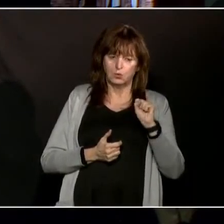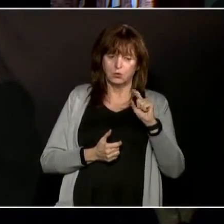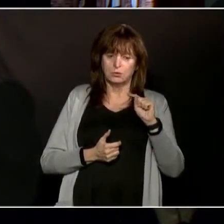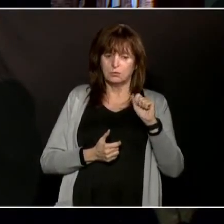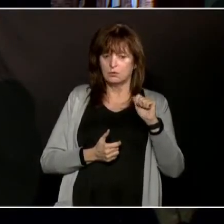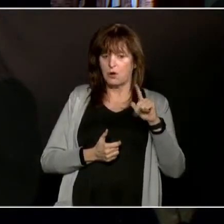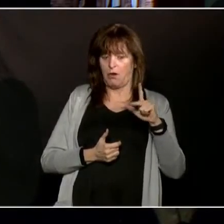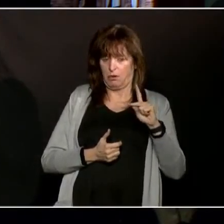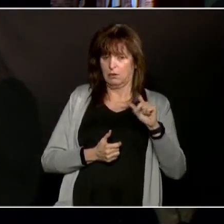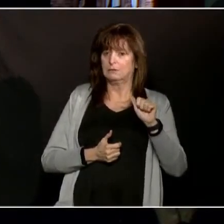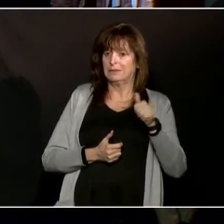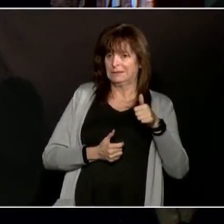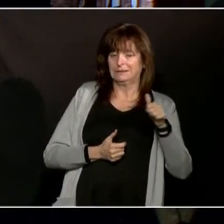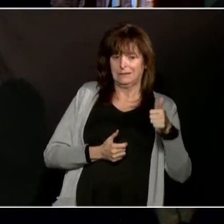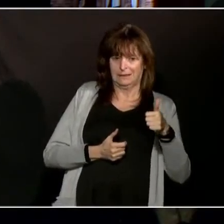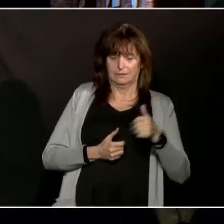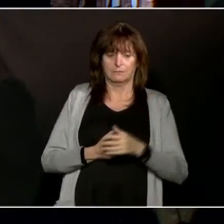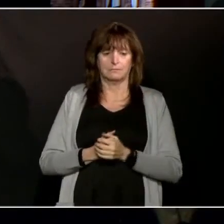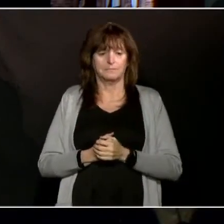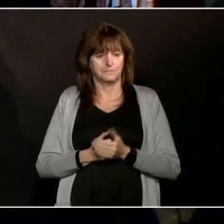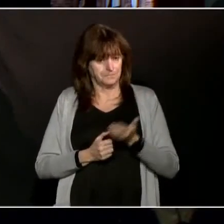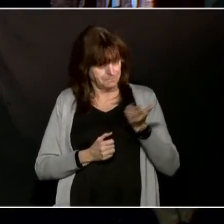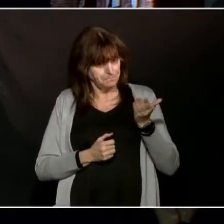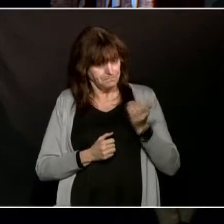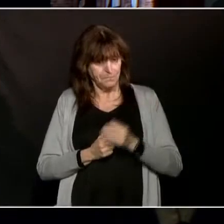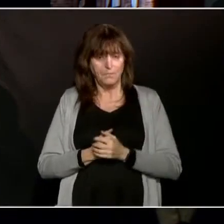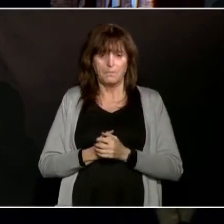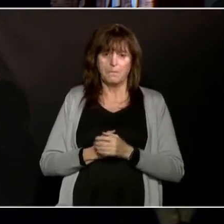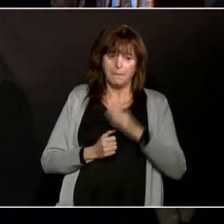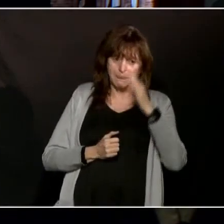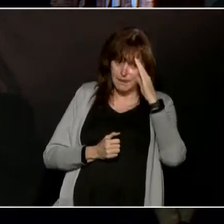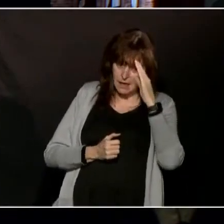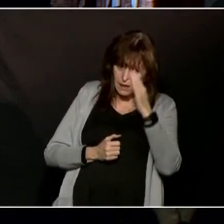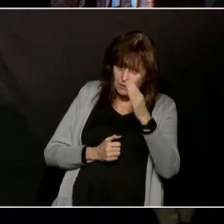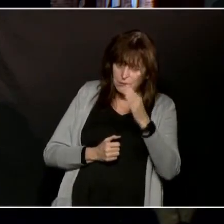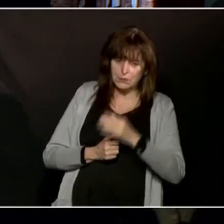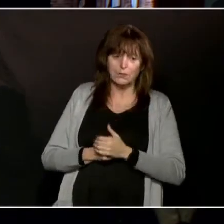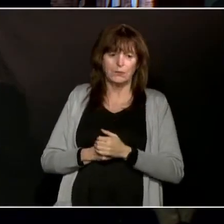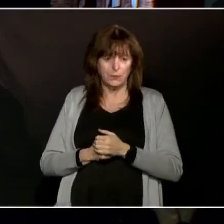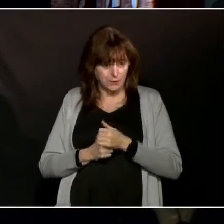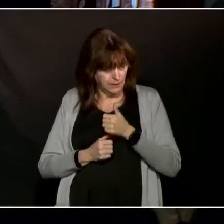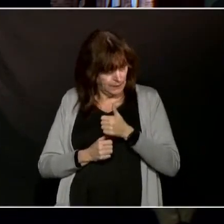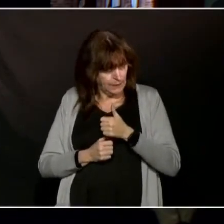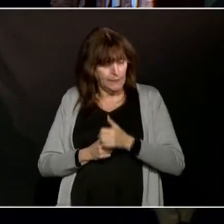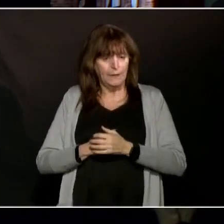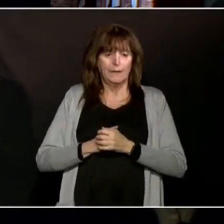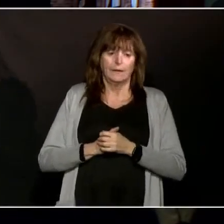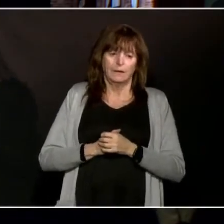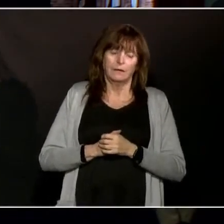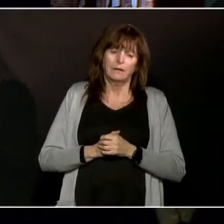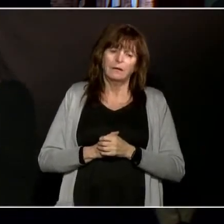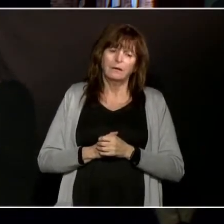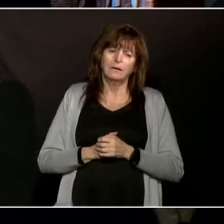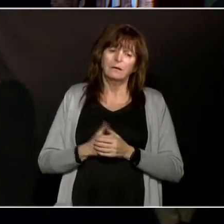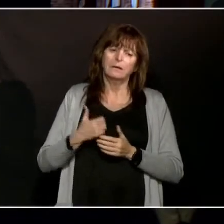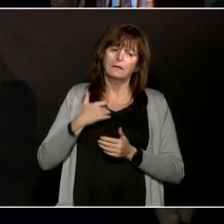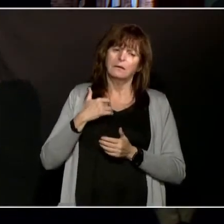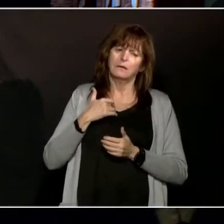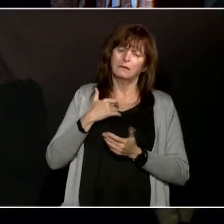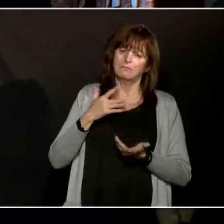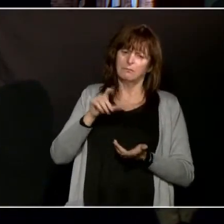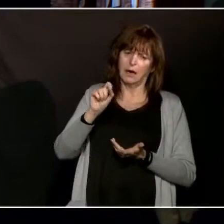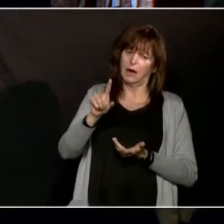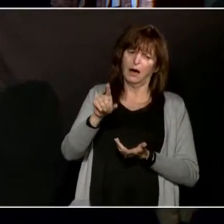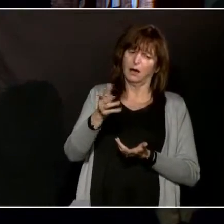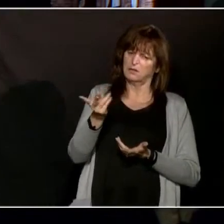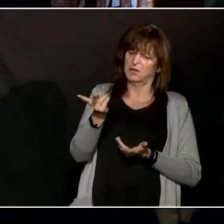go ahead. Hi there. I hope you all can hear me all right. I was just wondering, doctors, do you have any projections